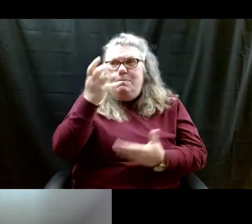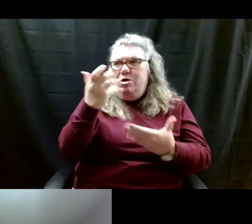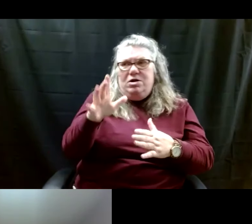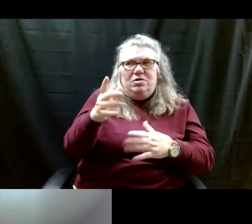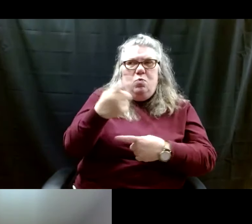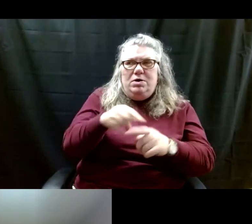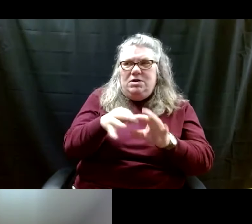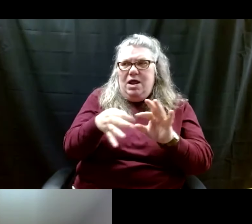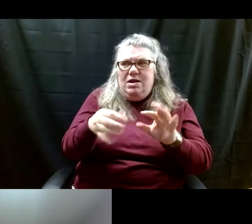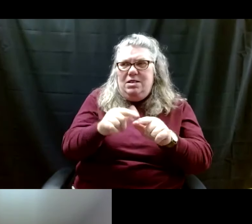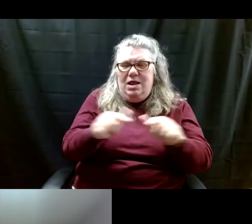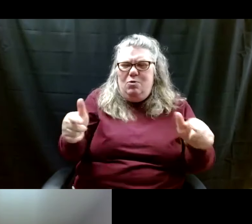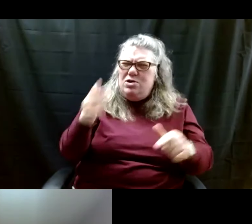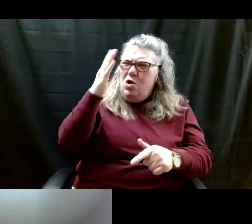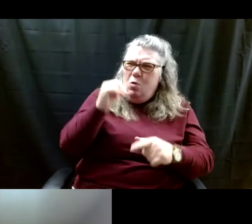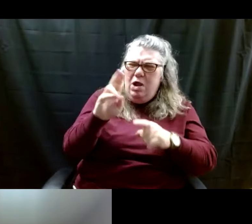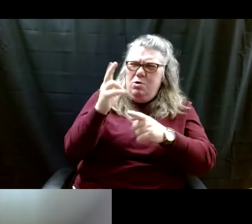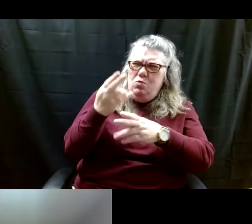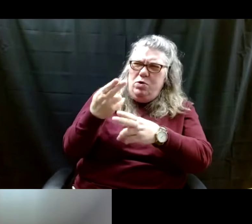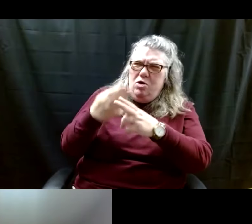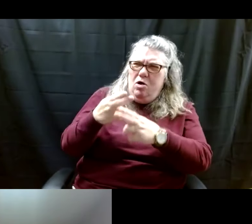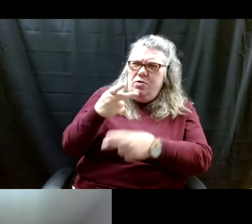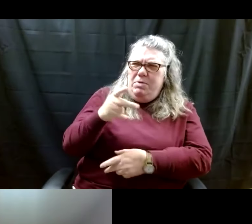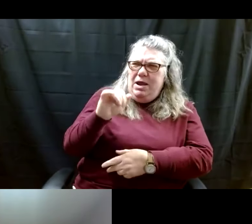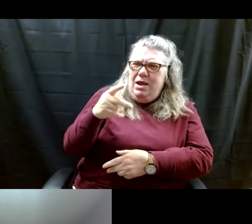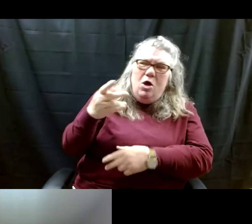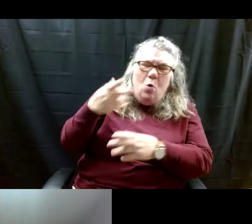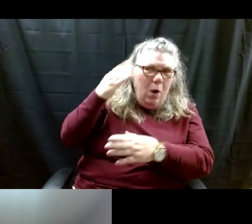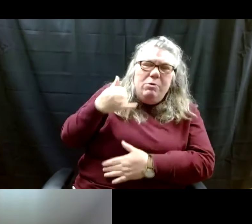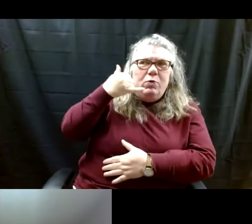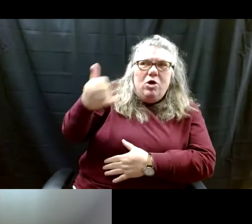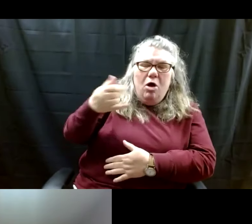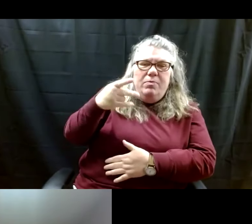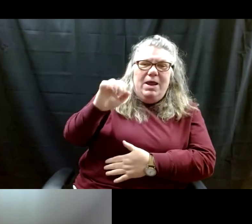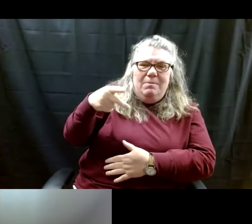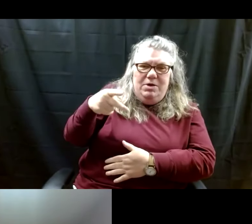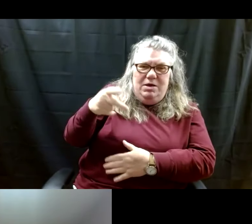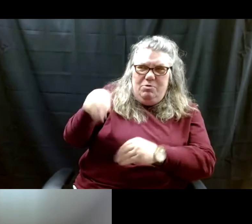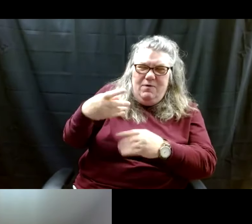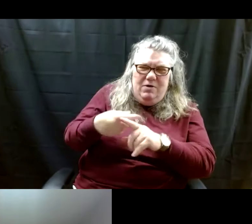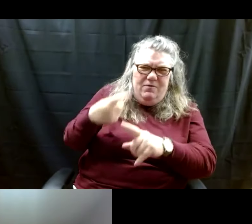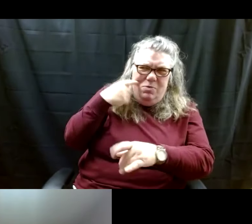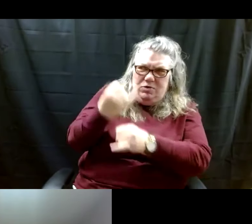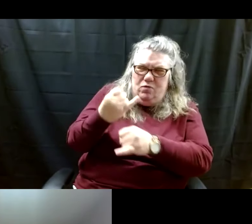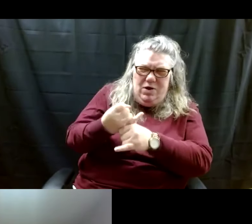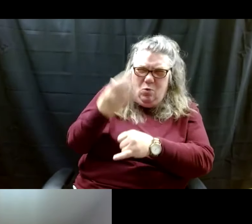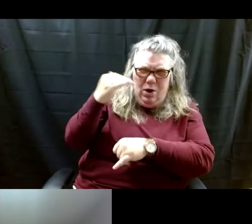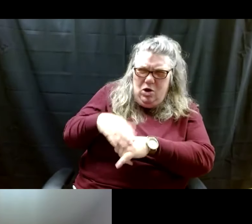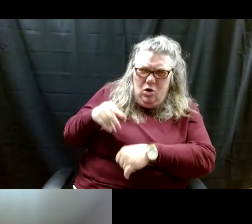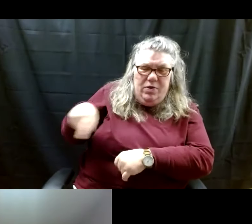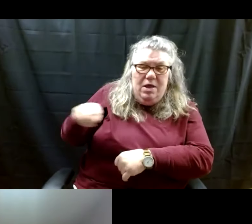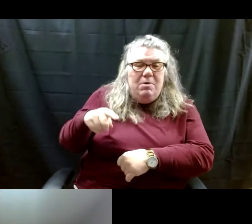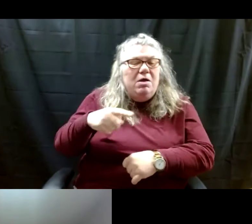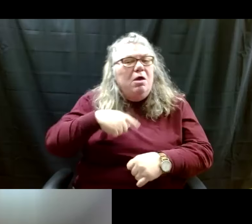language. So why would we call the PIP provider from the School for the Deaf? And so we have talked with our providers here about it's so much more